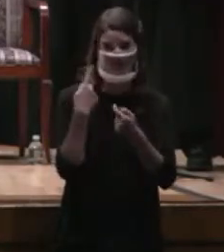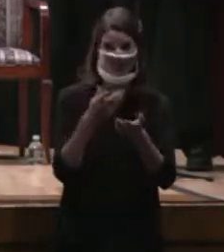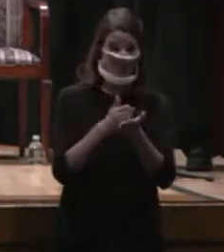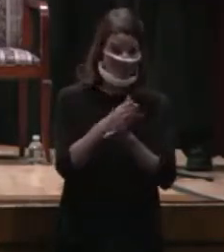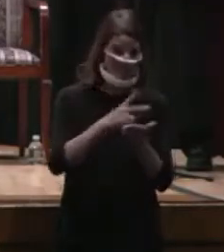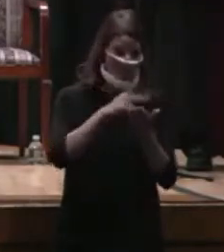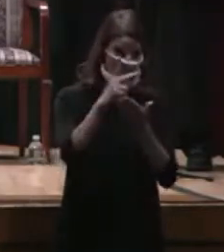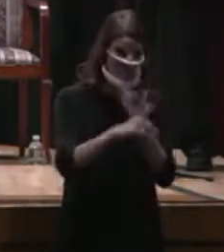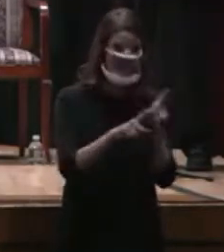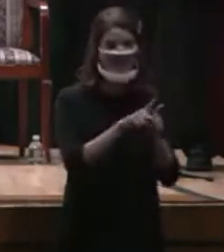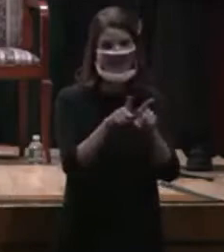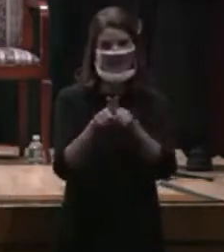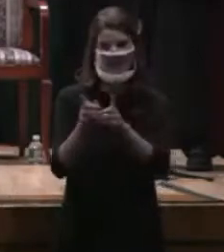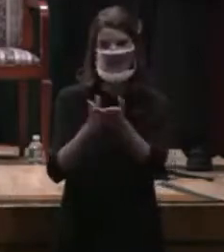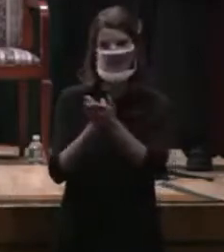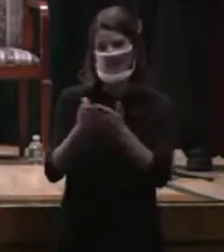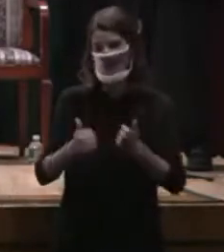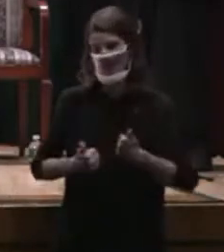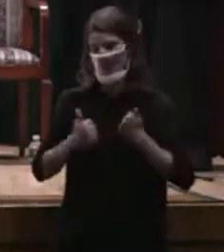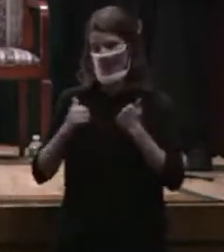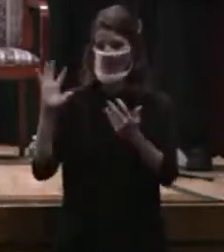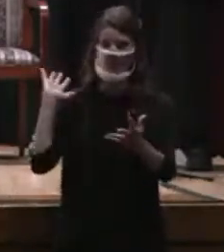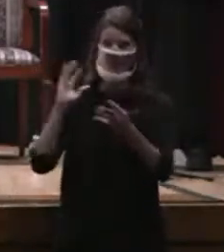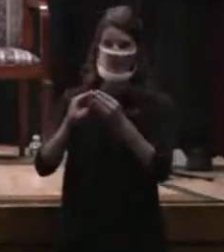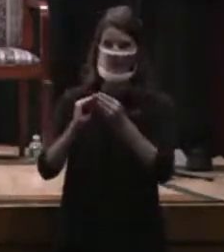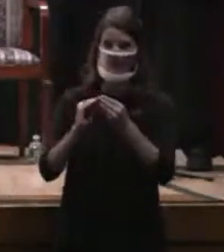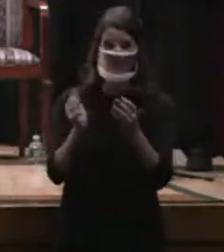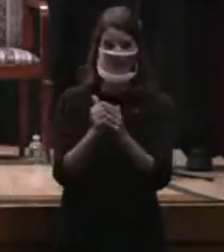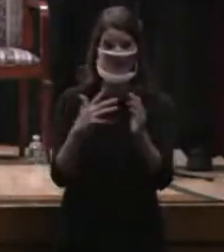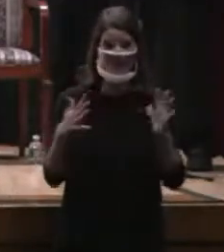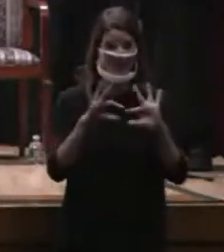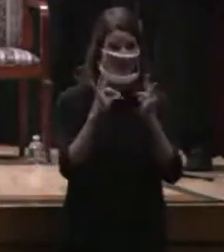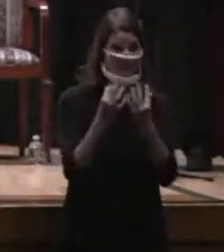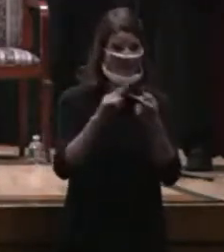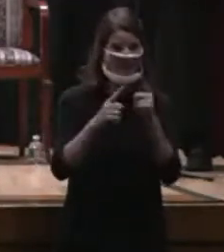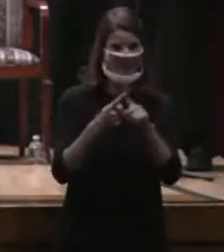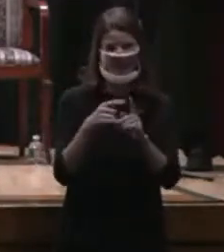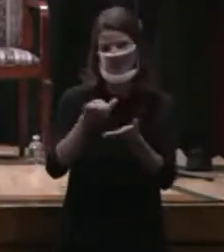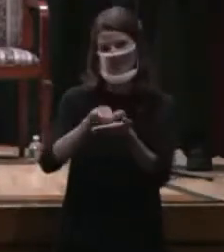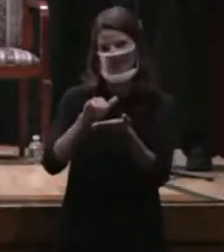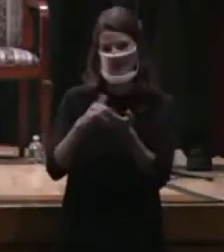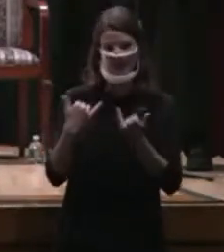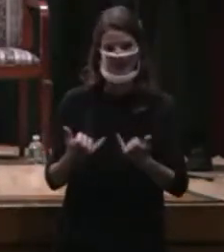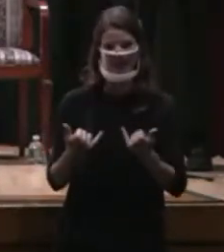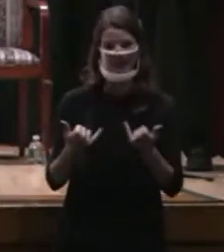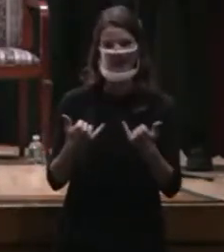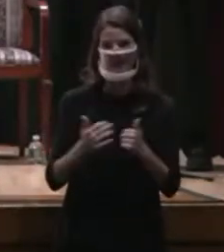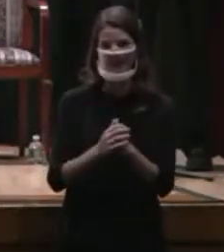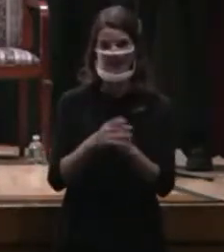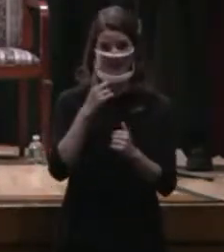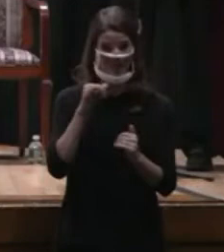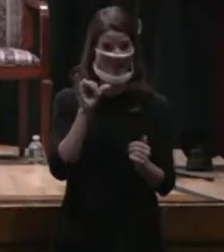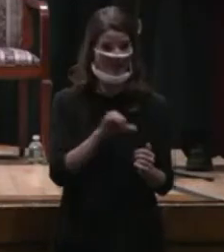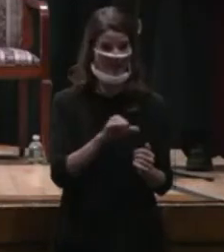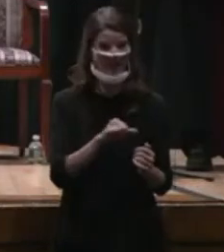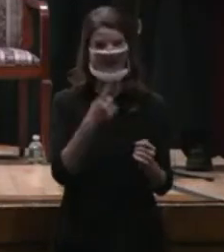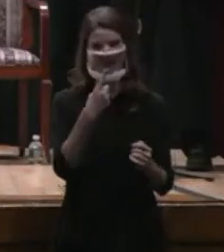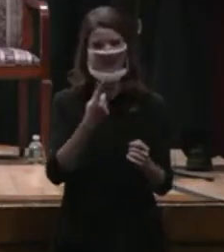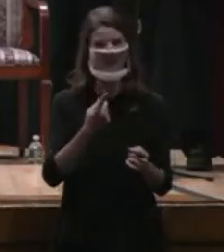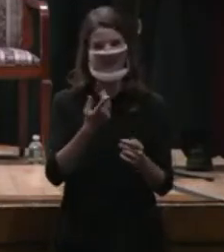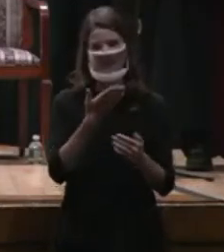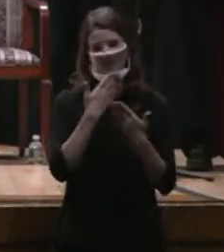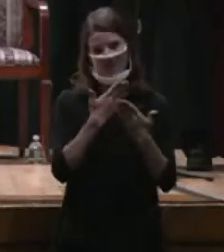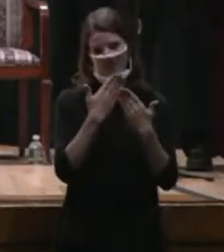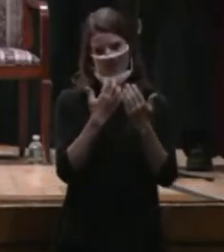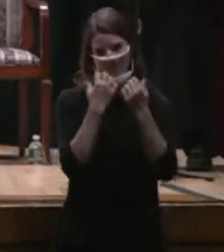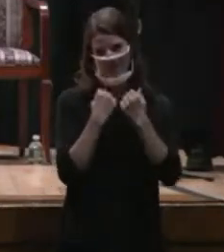in this program, but throughout her life. Without them, she wouldn't be where she is today, and for that, she is